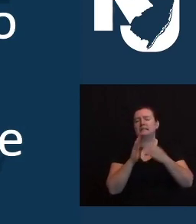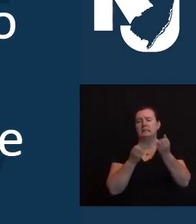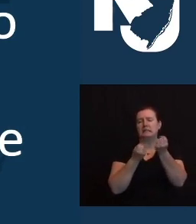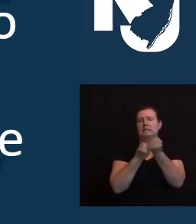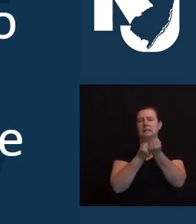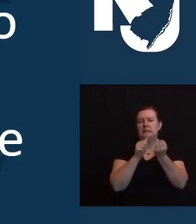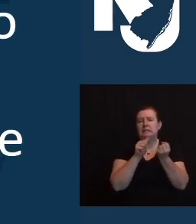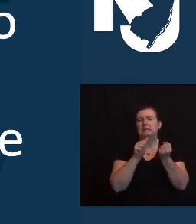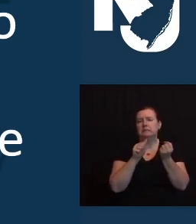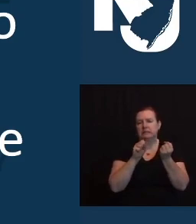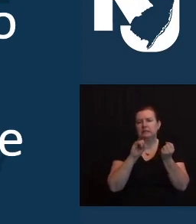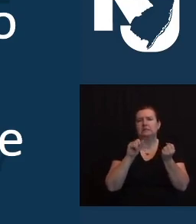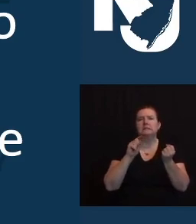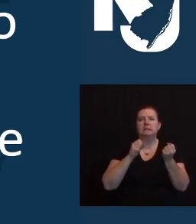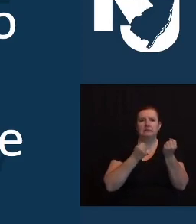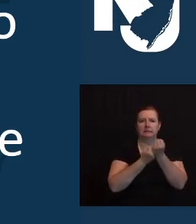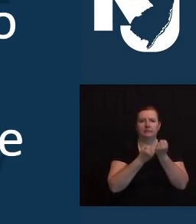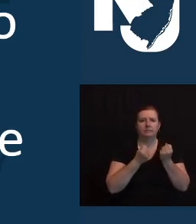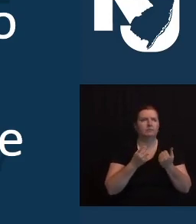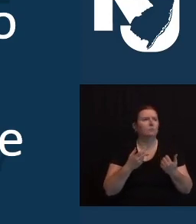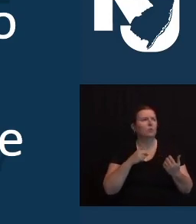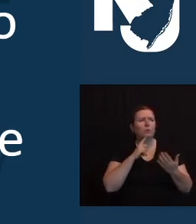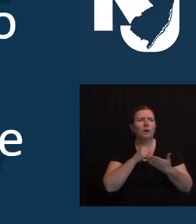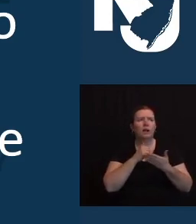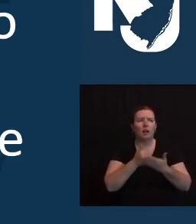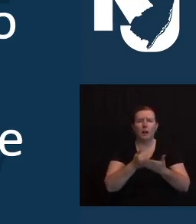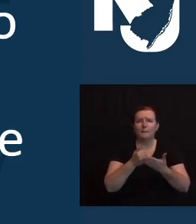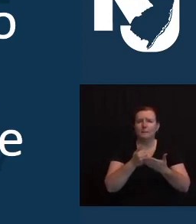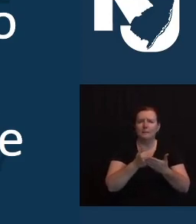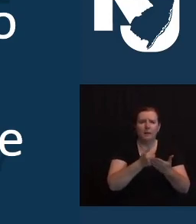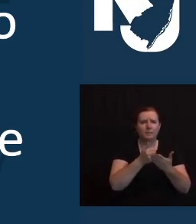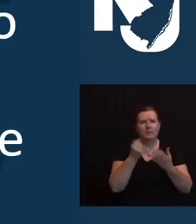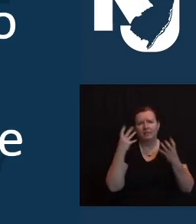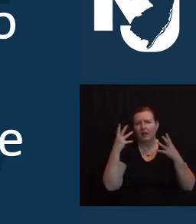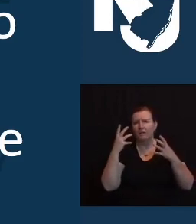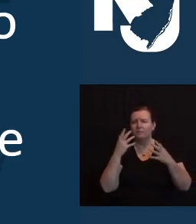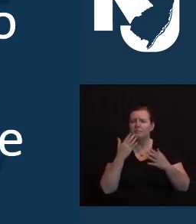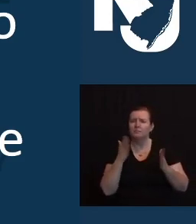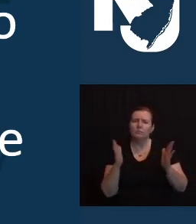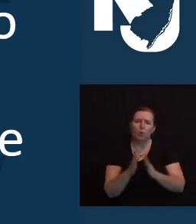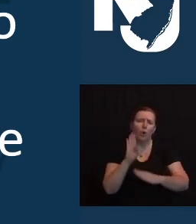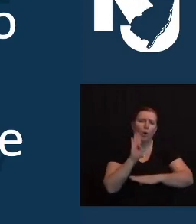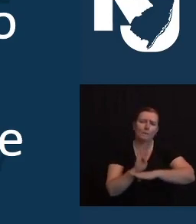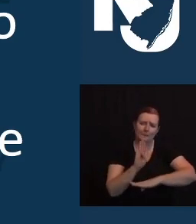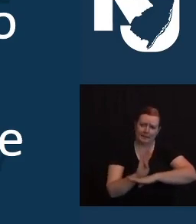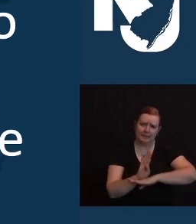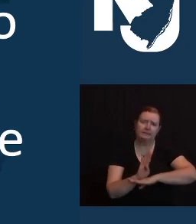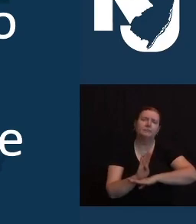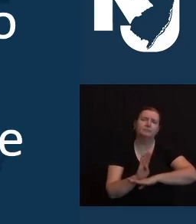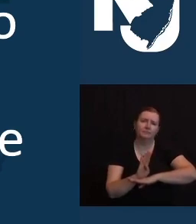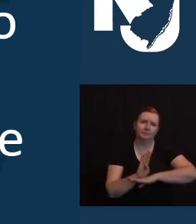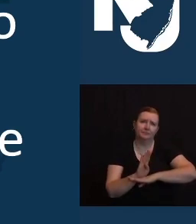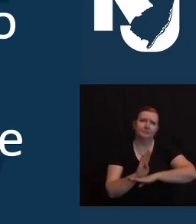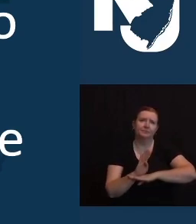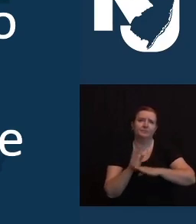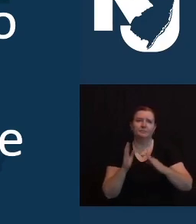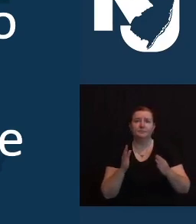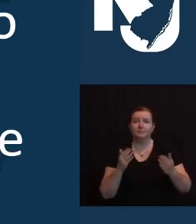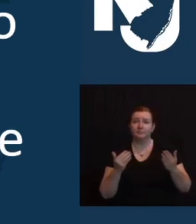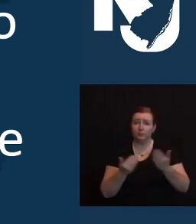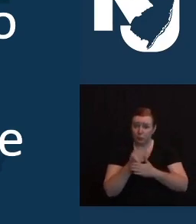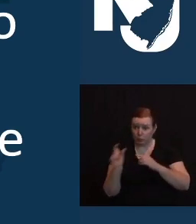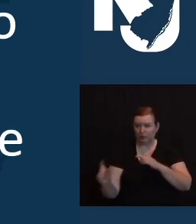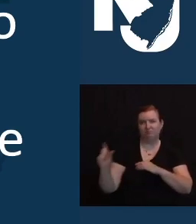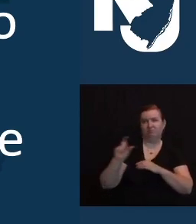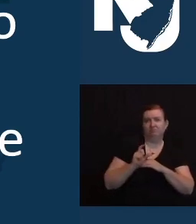has already helped thousands of enterprises throughout this pandemic. With this latest investment, we will have now put a total of